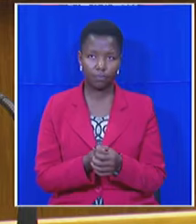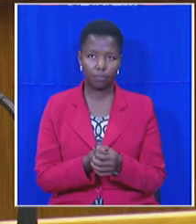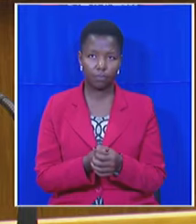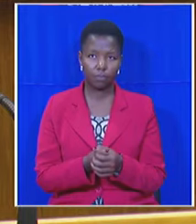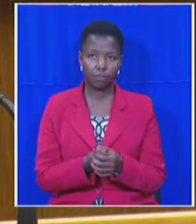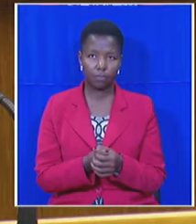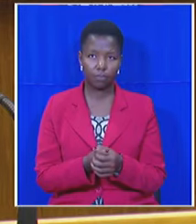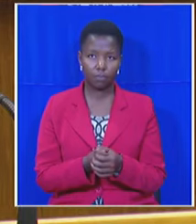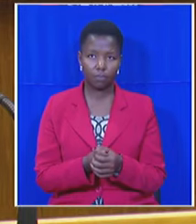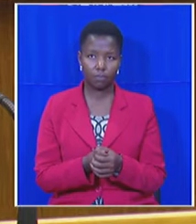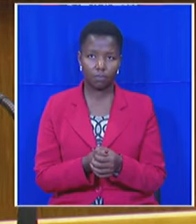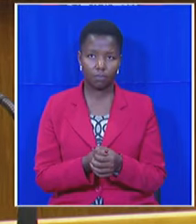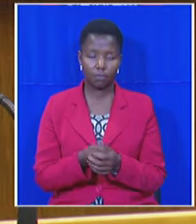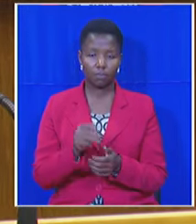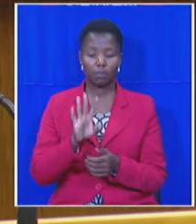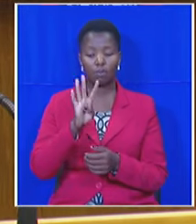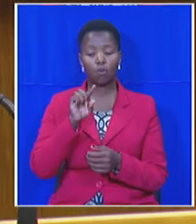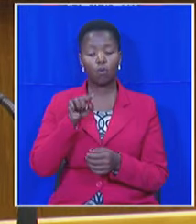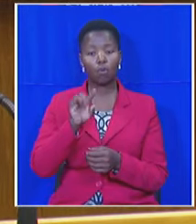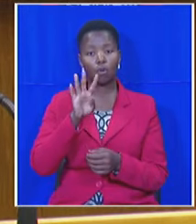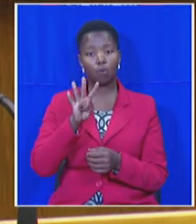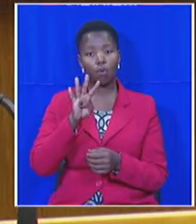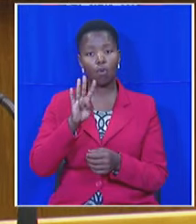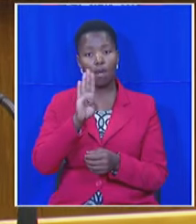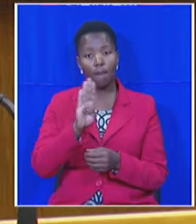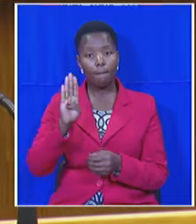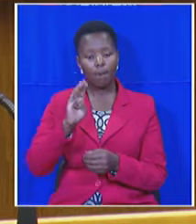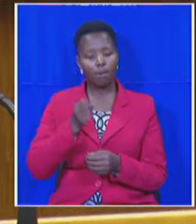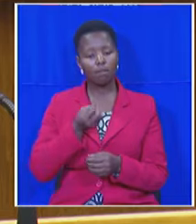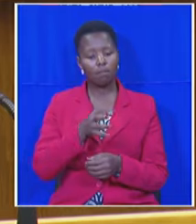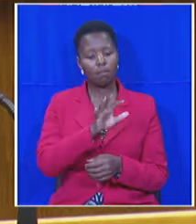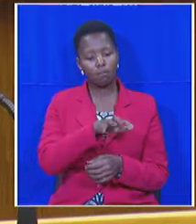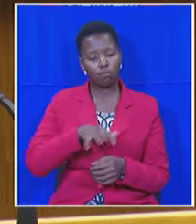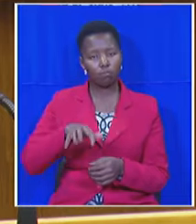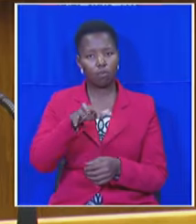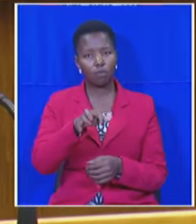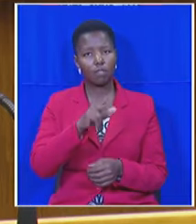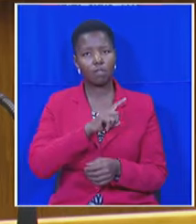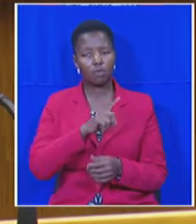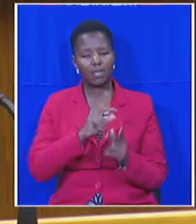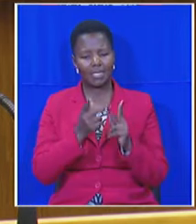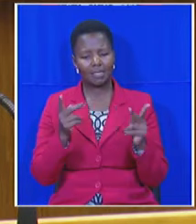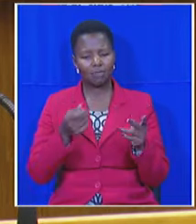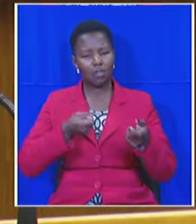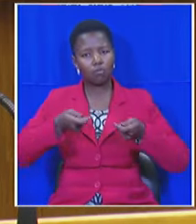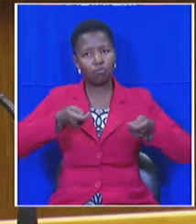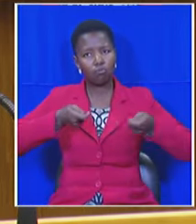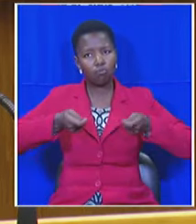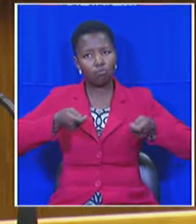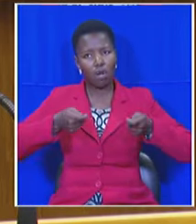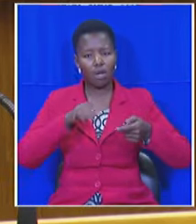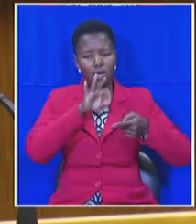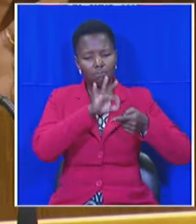4 billion e ya ko di-provinceng go thuša bo balemi potlana ka diterekere,